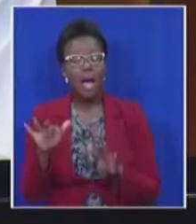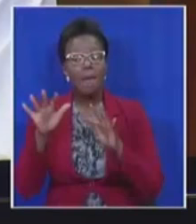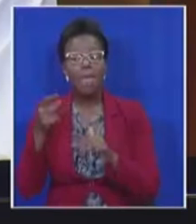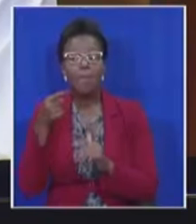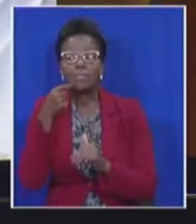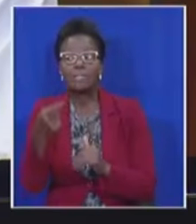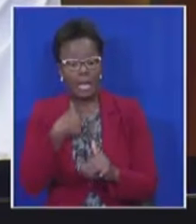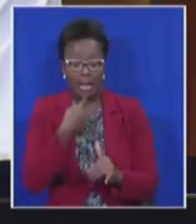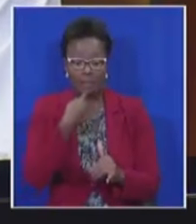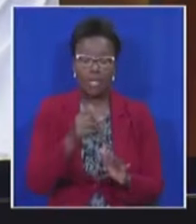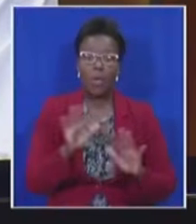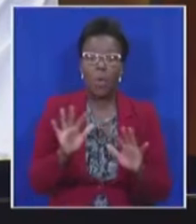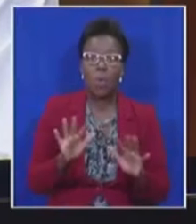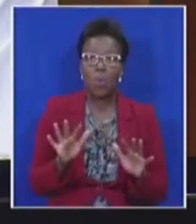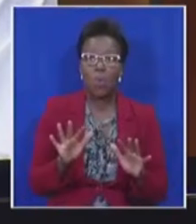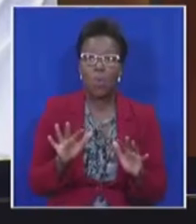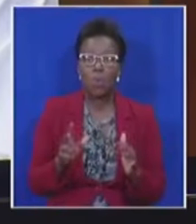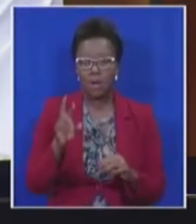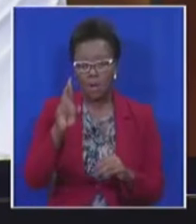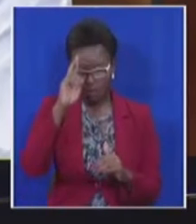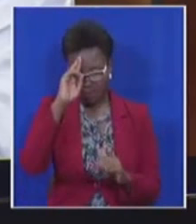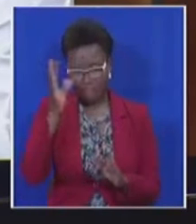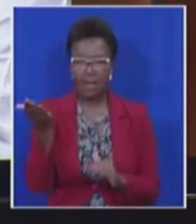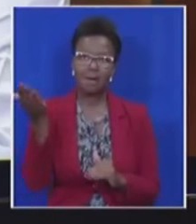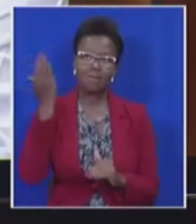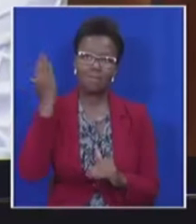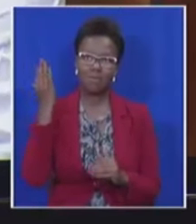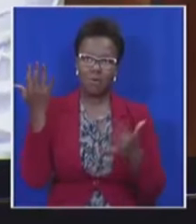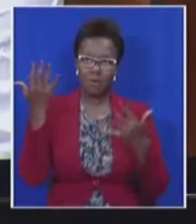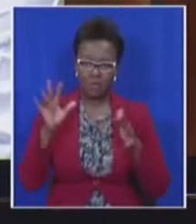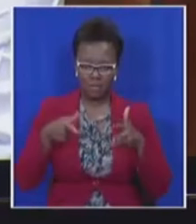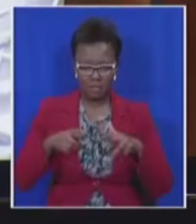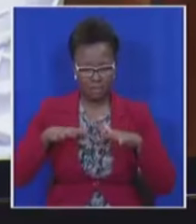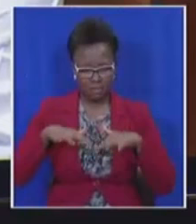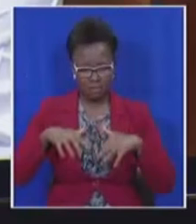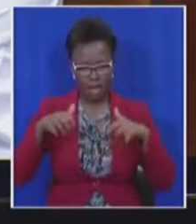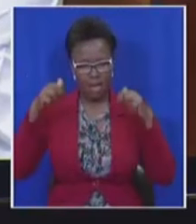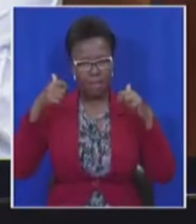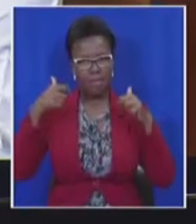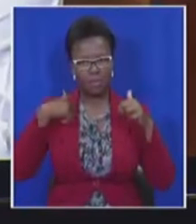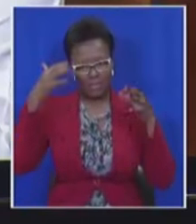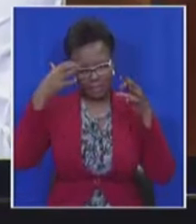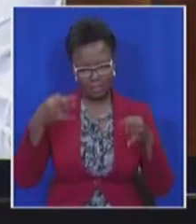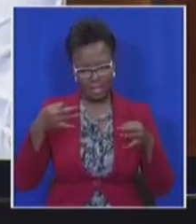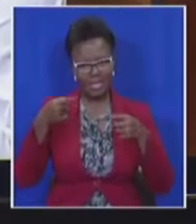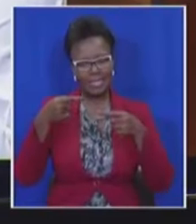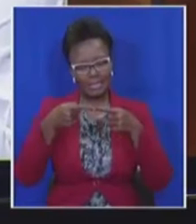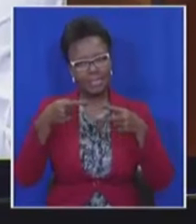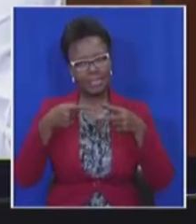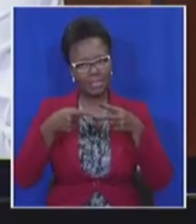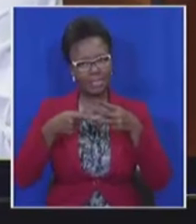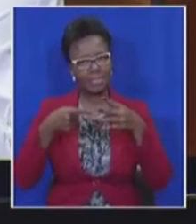Honourable Members, we have in the past made the following rulings in the House. And I'm just going back to the same